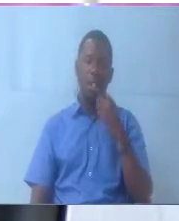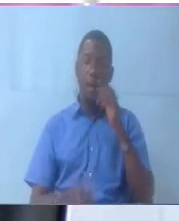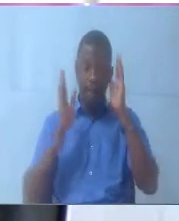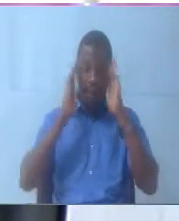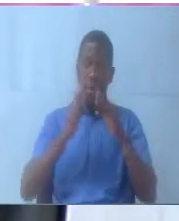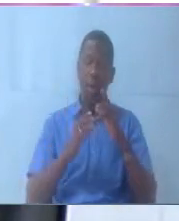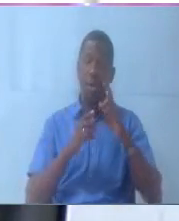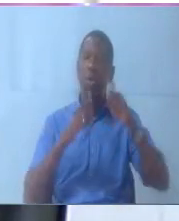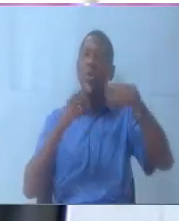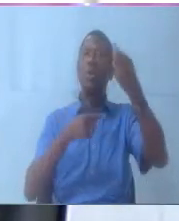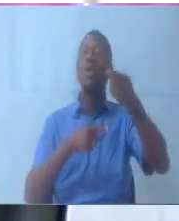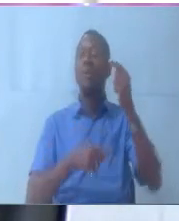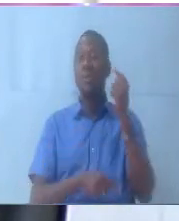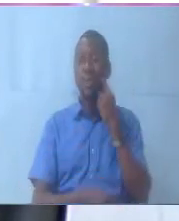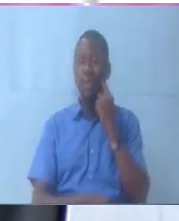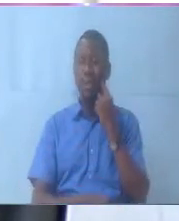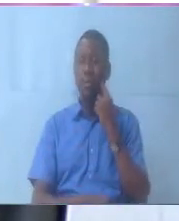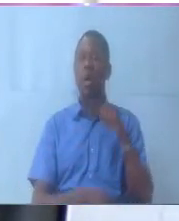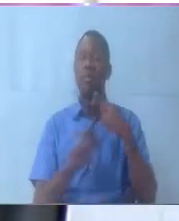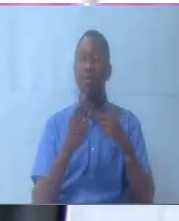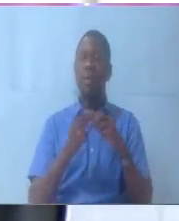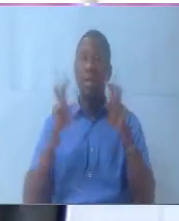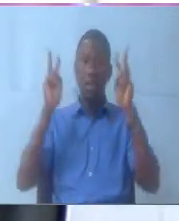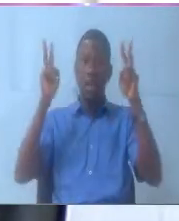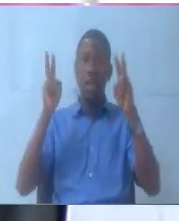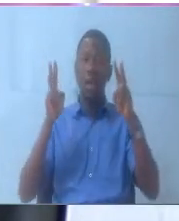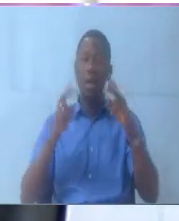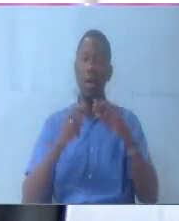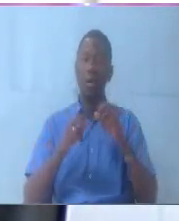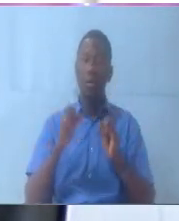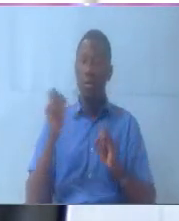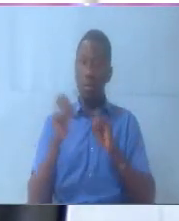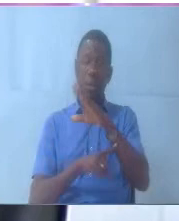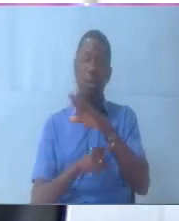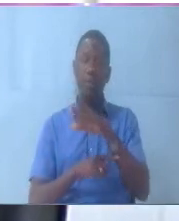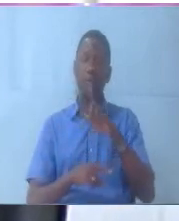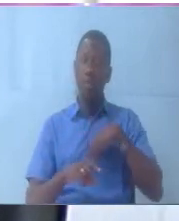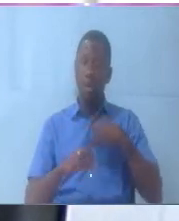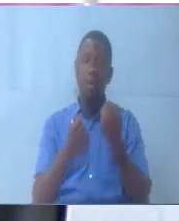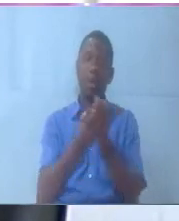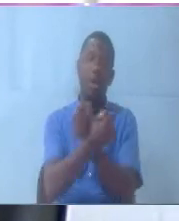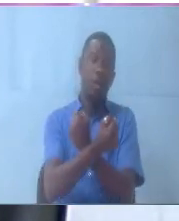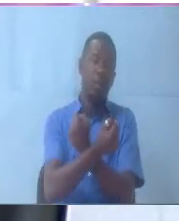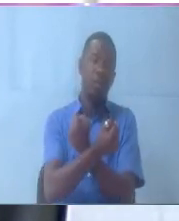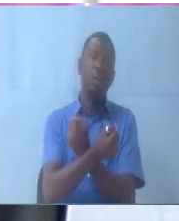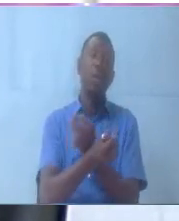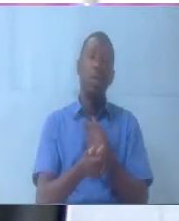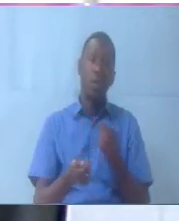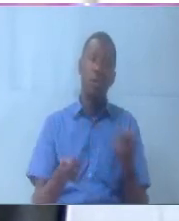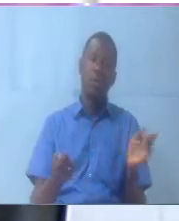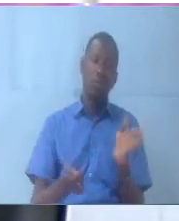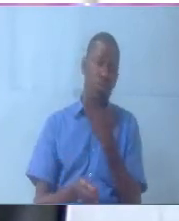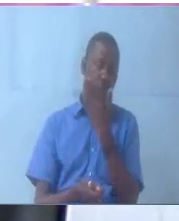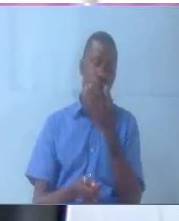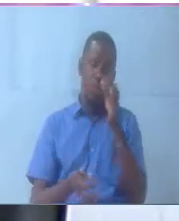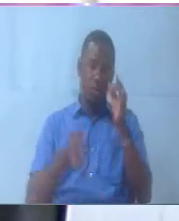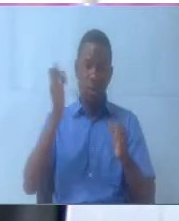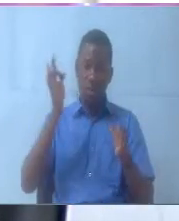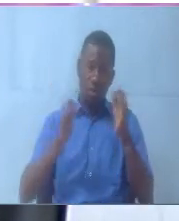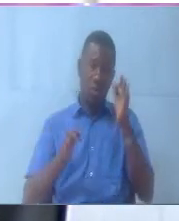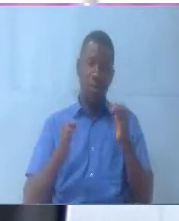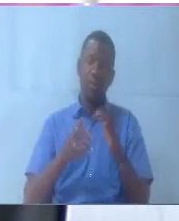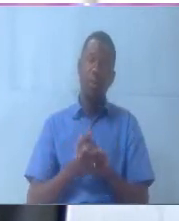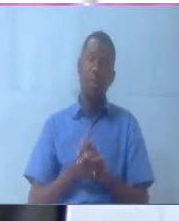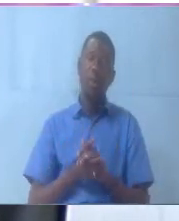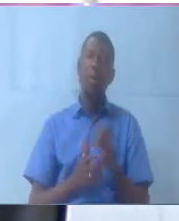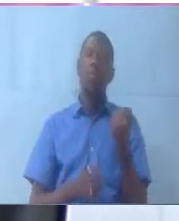arrest. Enyin kangodi koyolu muta. And their prosecution. And akoy sikitindi. For